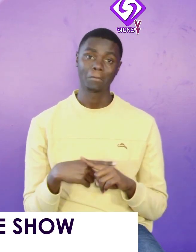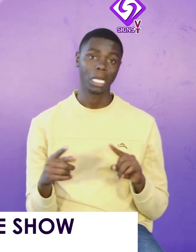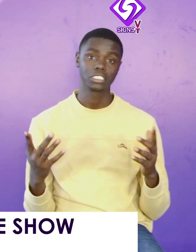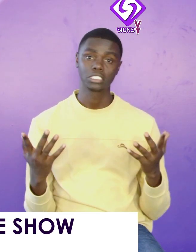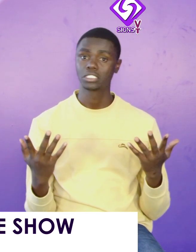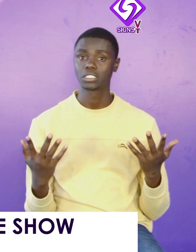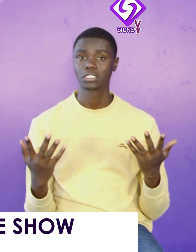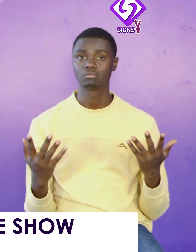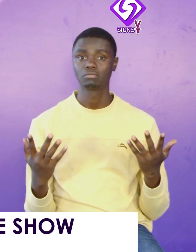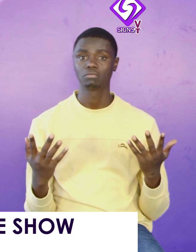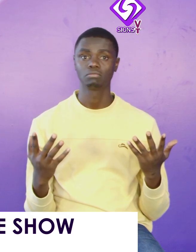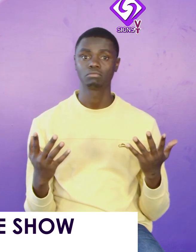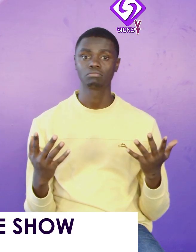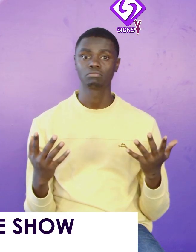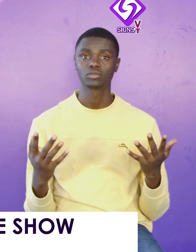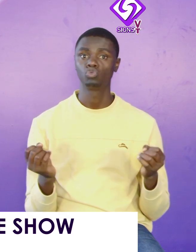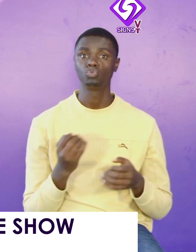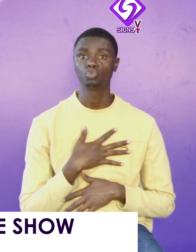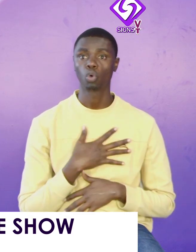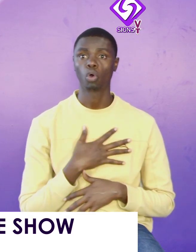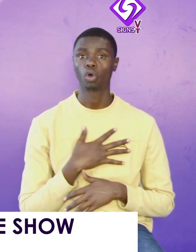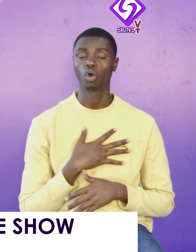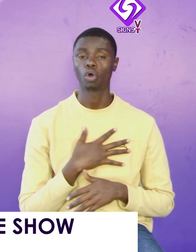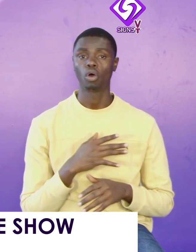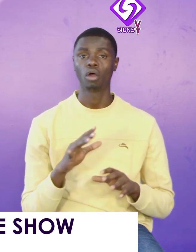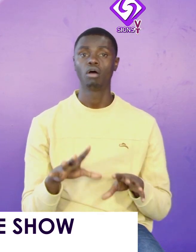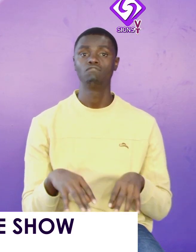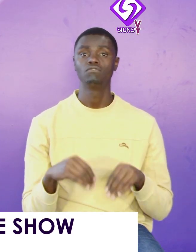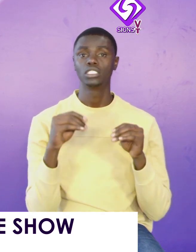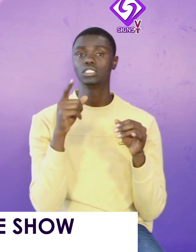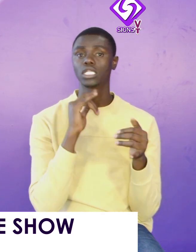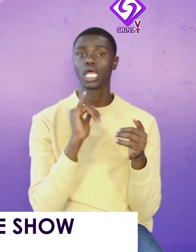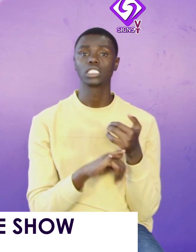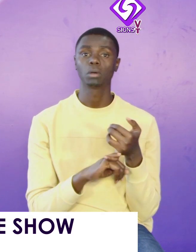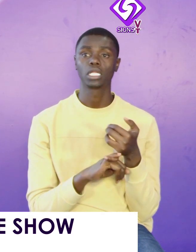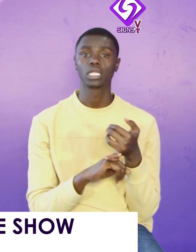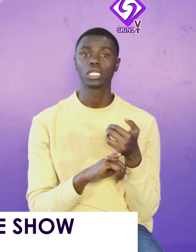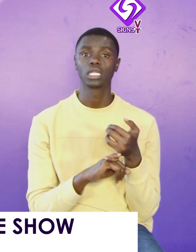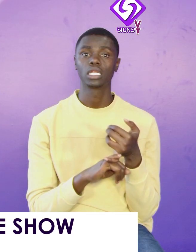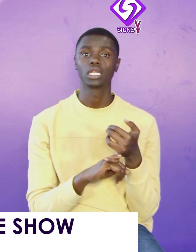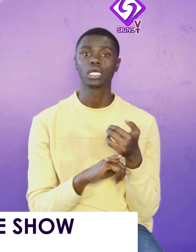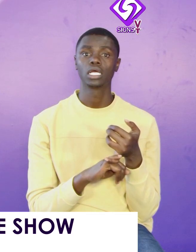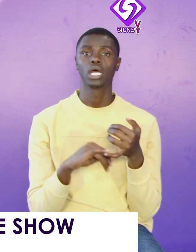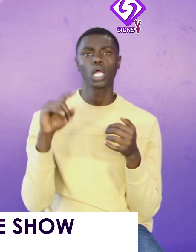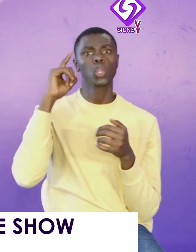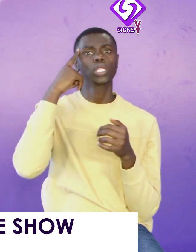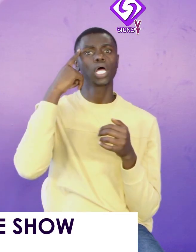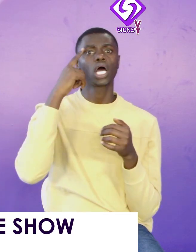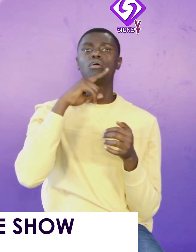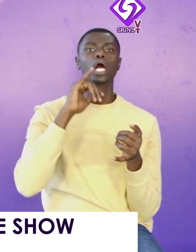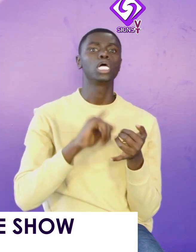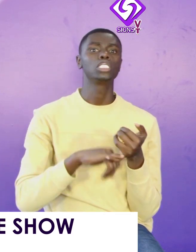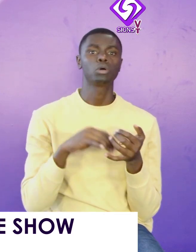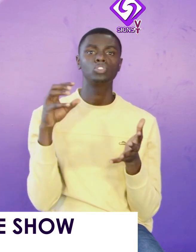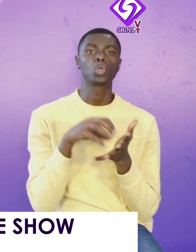unfortunately, she found the husband and she thought the husband was in a situation because she found